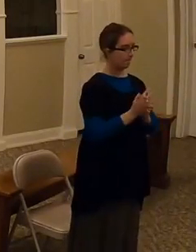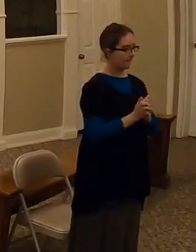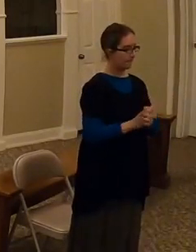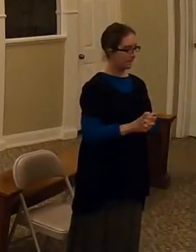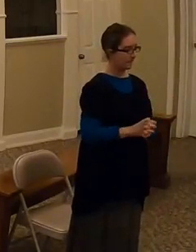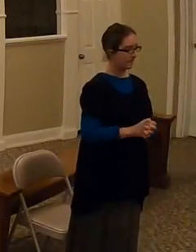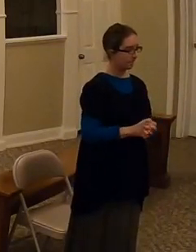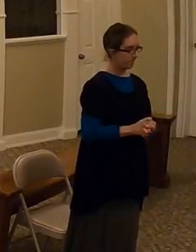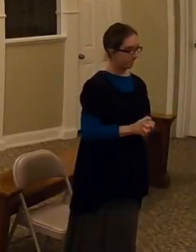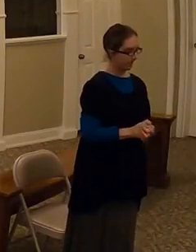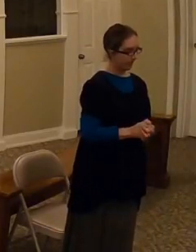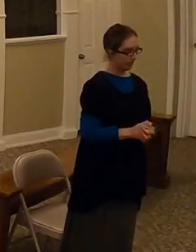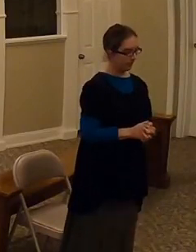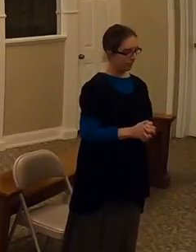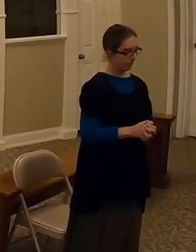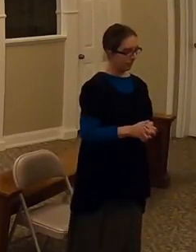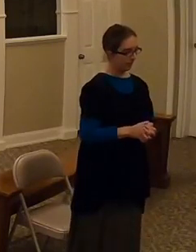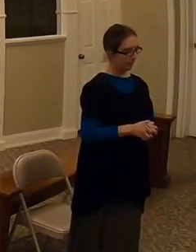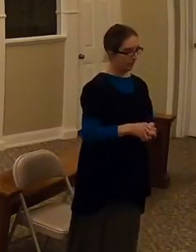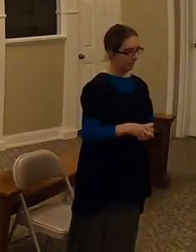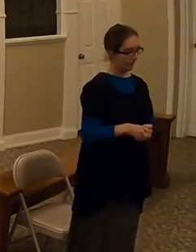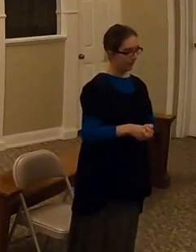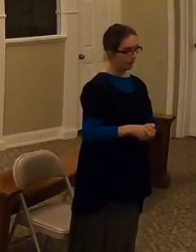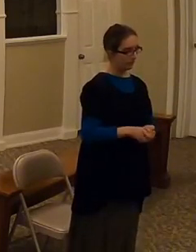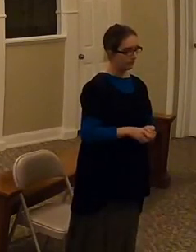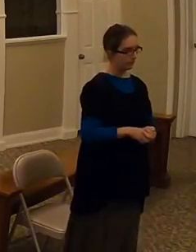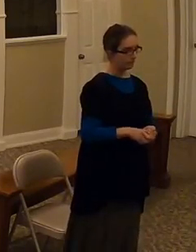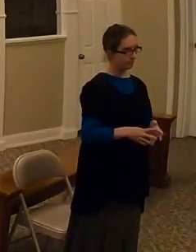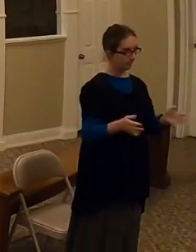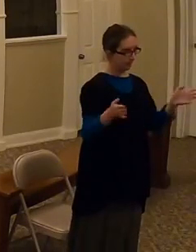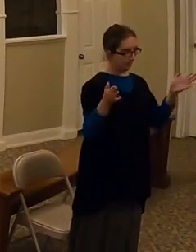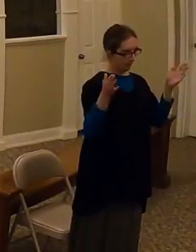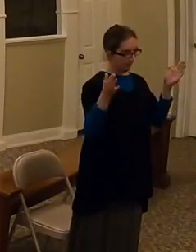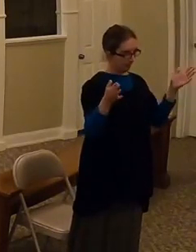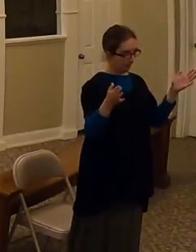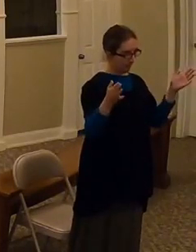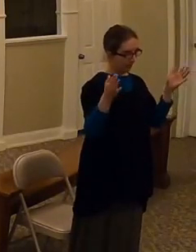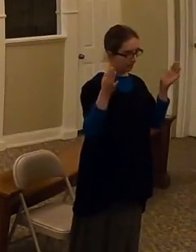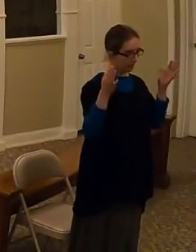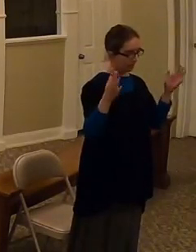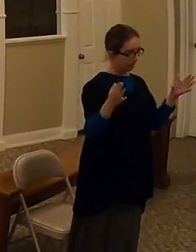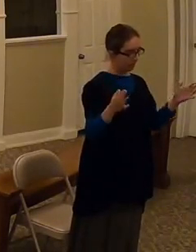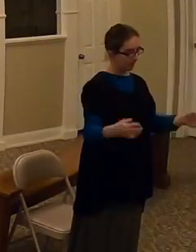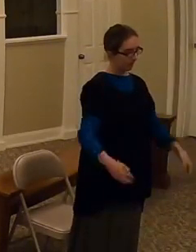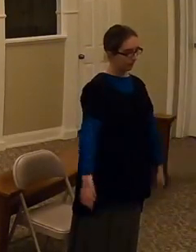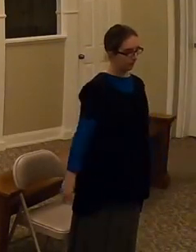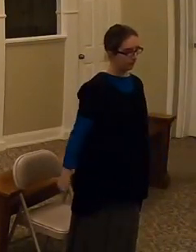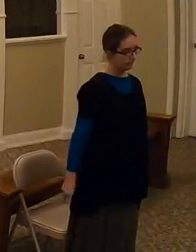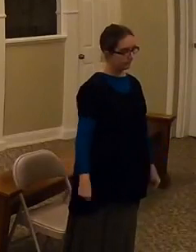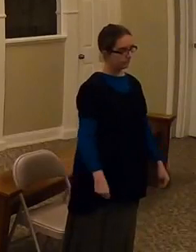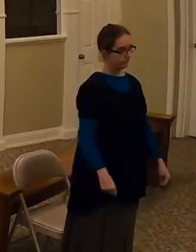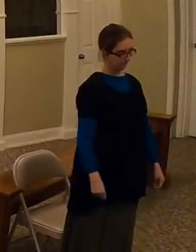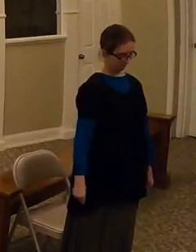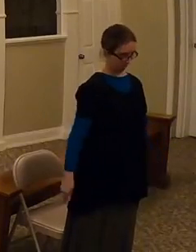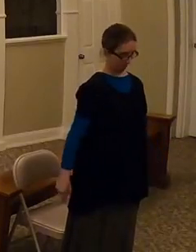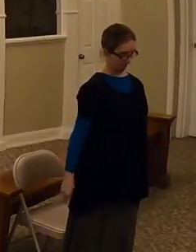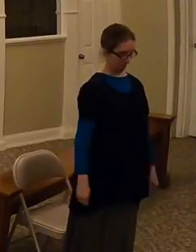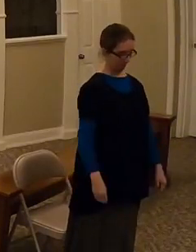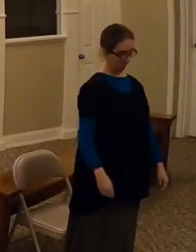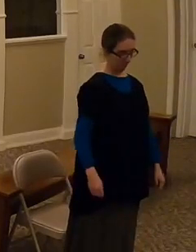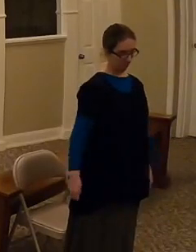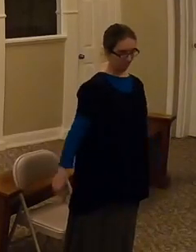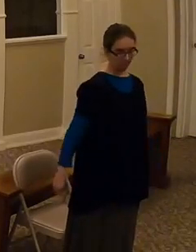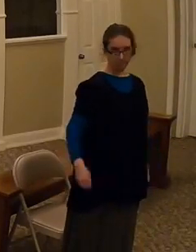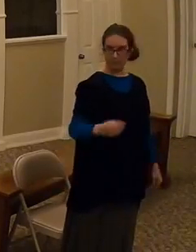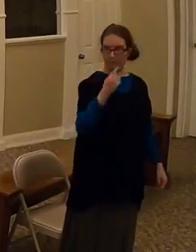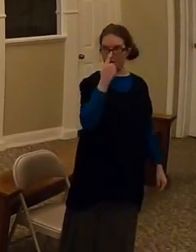Hallelujah. My God, I love You, Jesus. I give You glory, Lord. I worship You, dear God. I praise You, oh Lord. God,